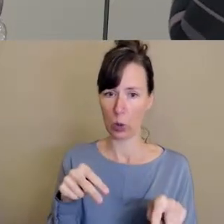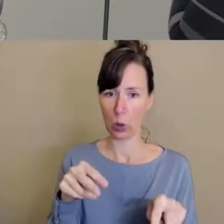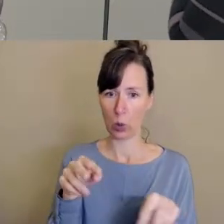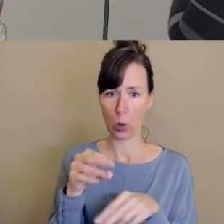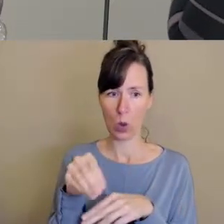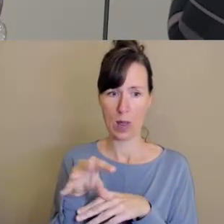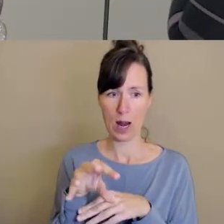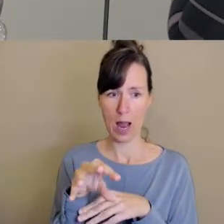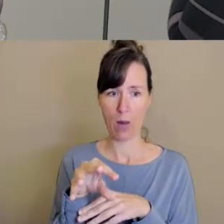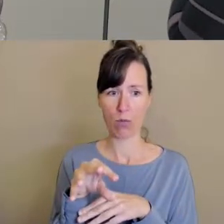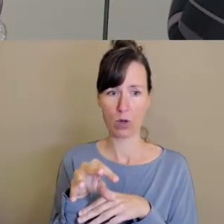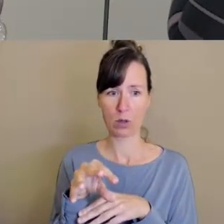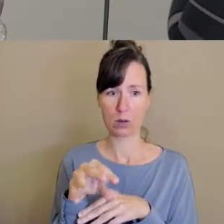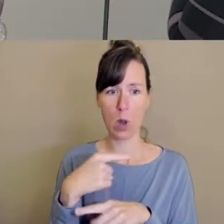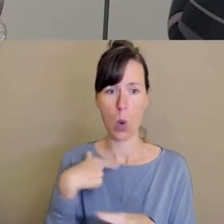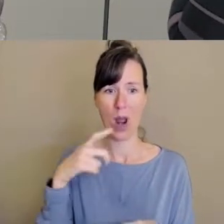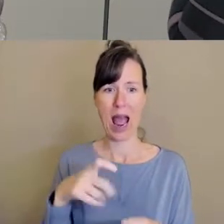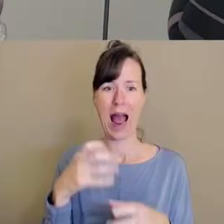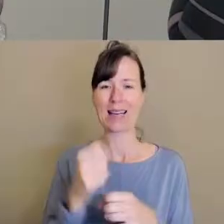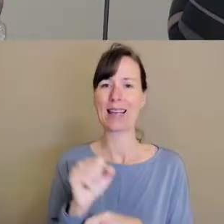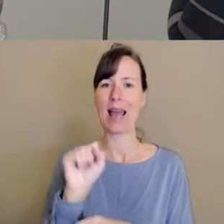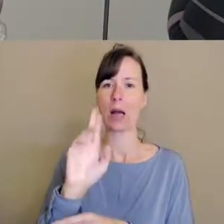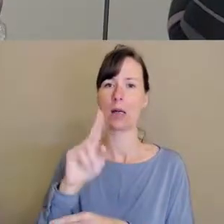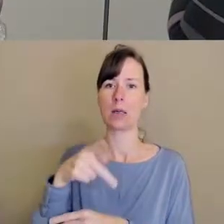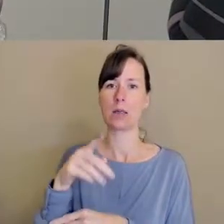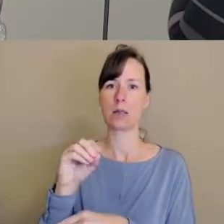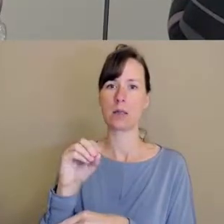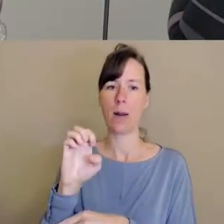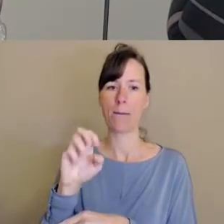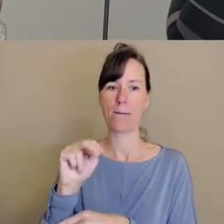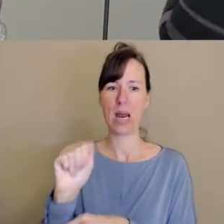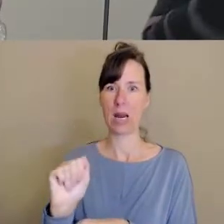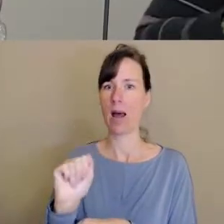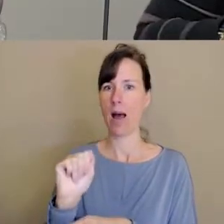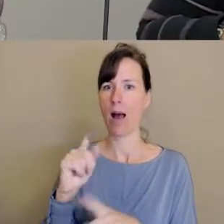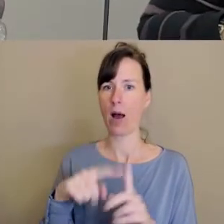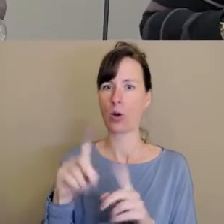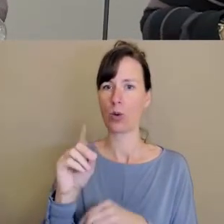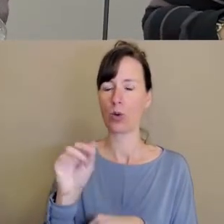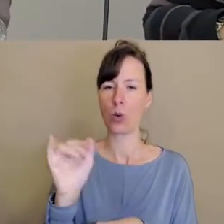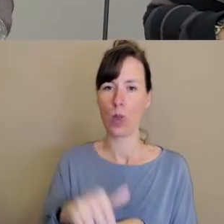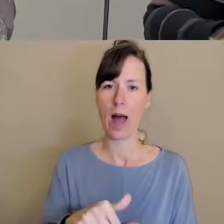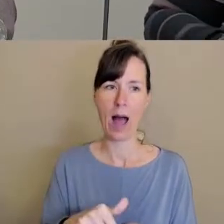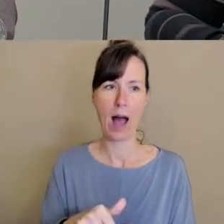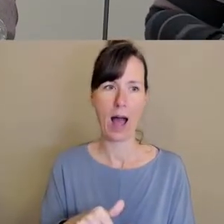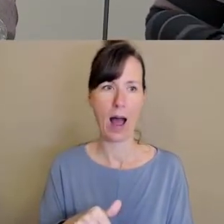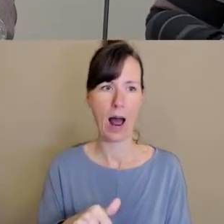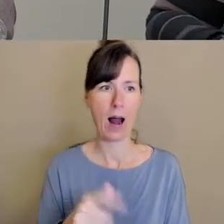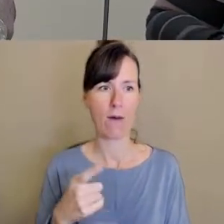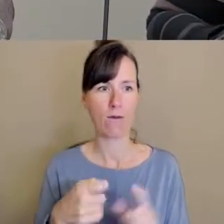get a subpoena to view. So not only does this